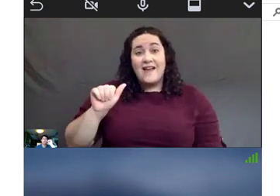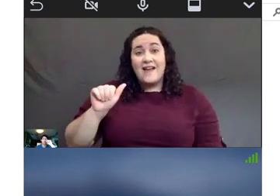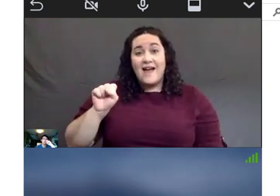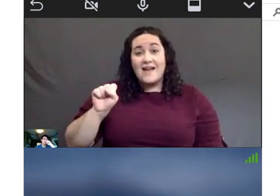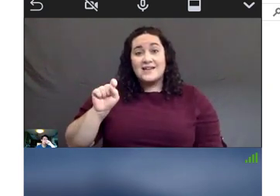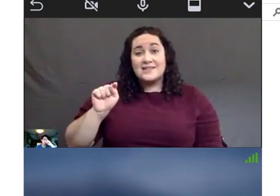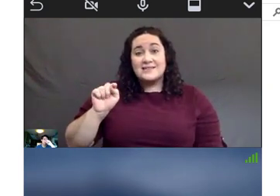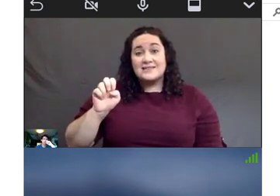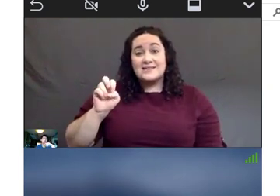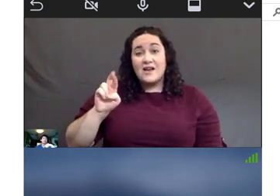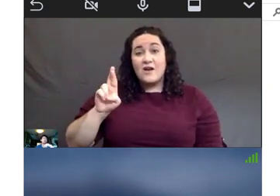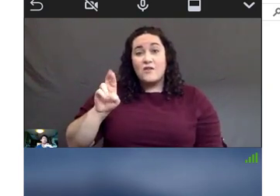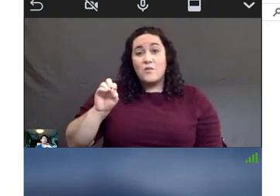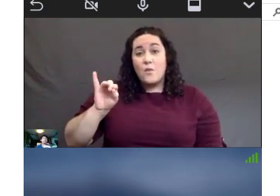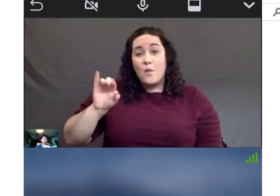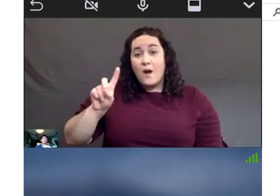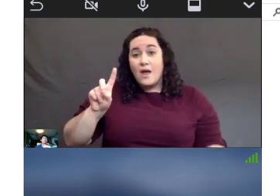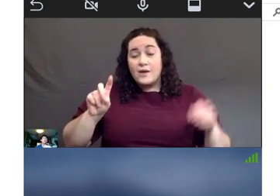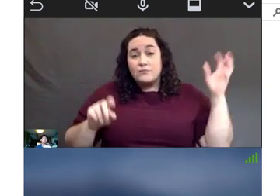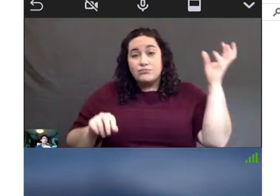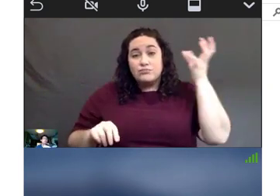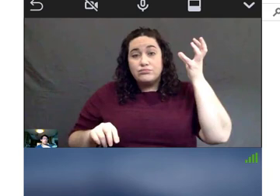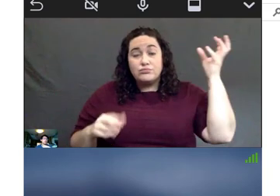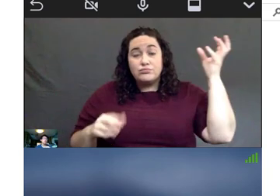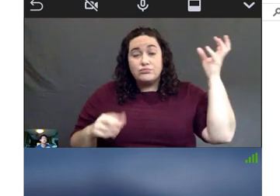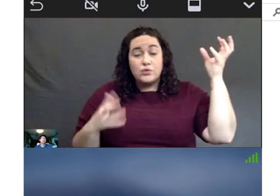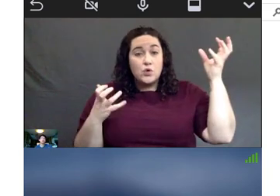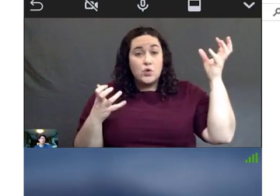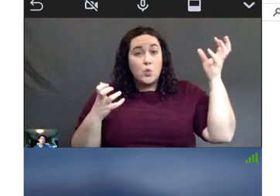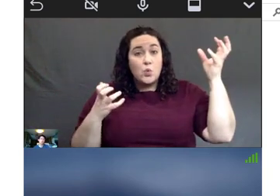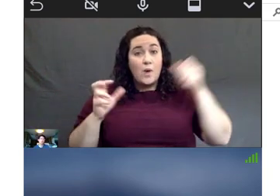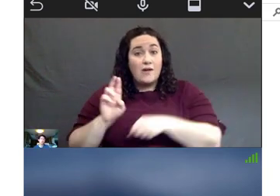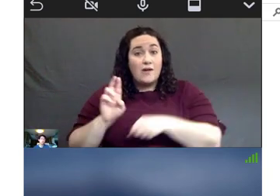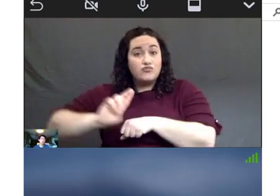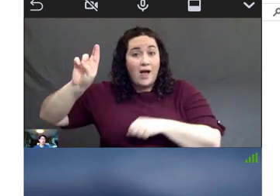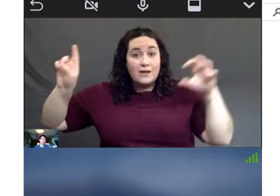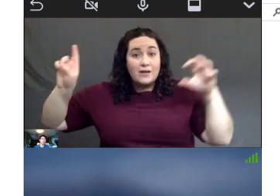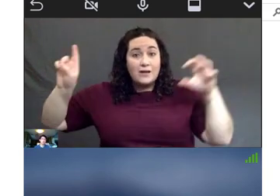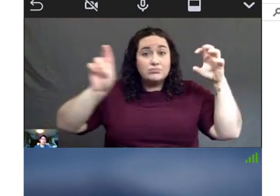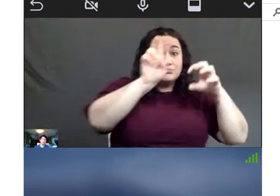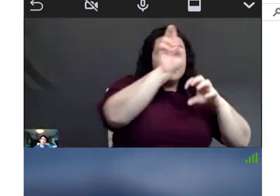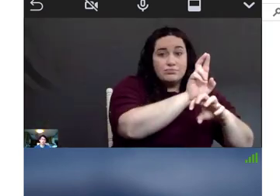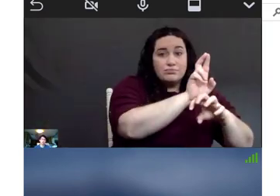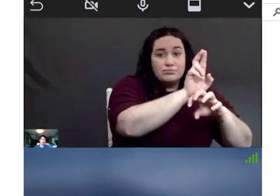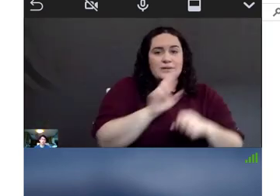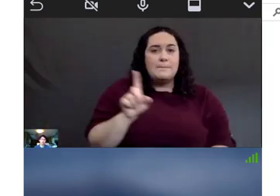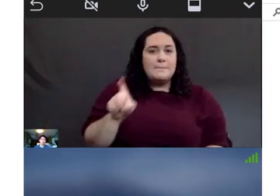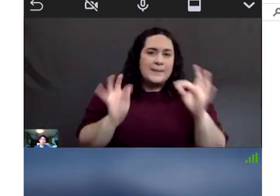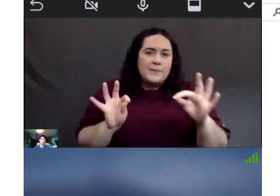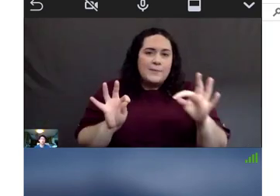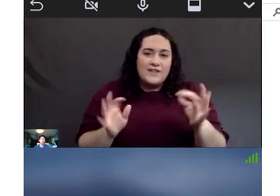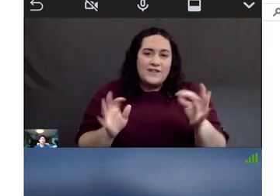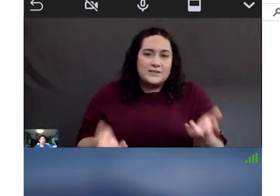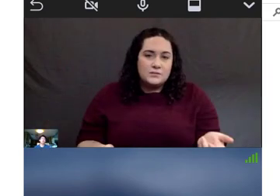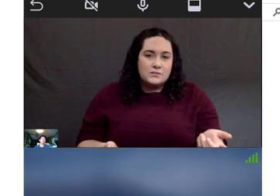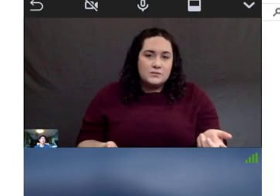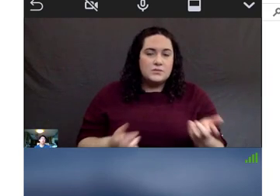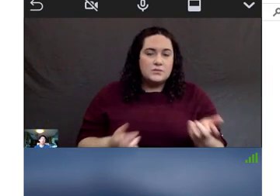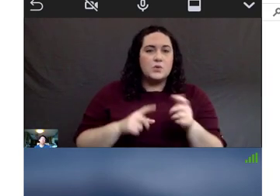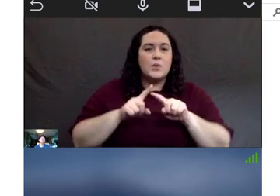like pretty good uncertainty, right? Like you want to try to know what's going on. So it's certainly application dependent.